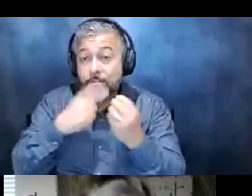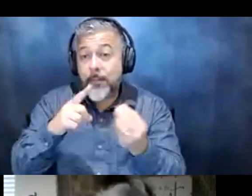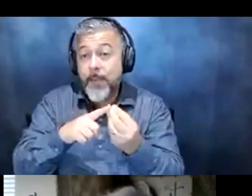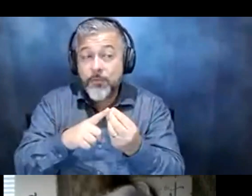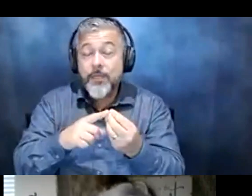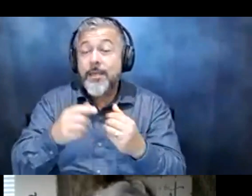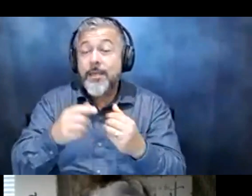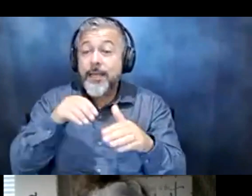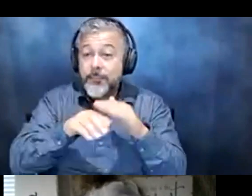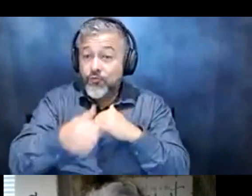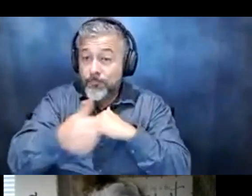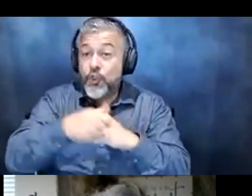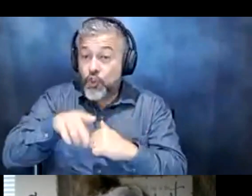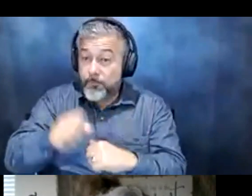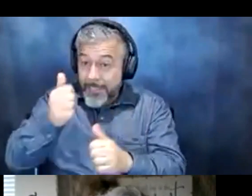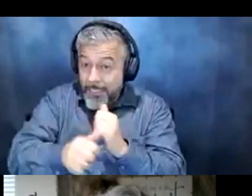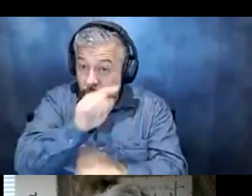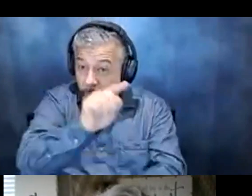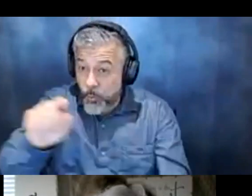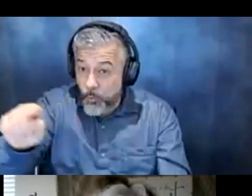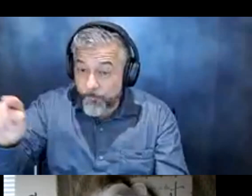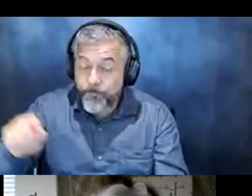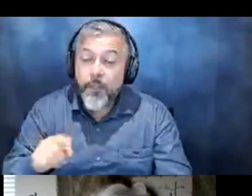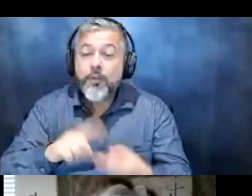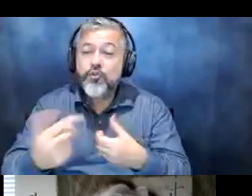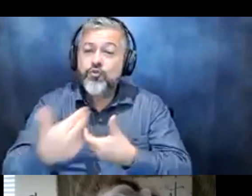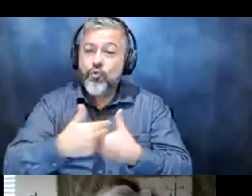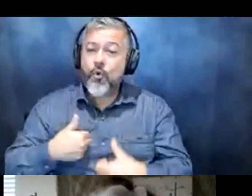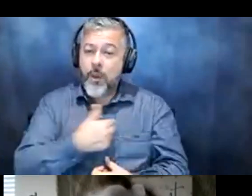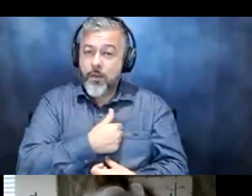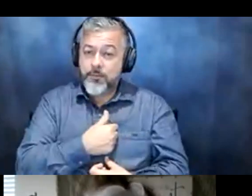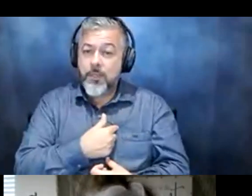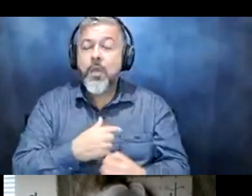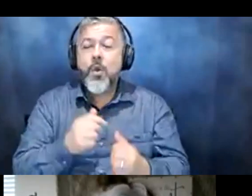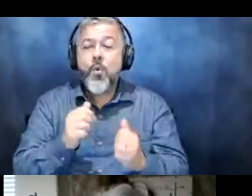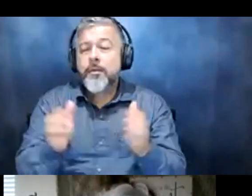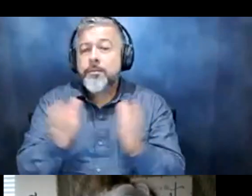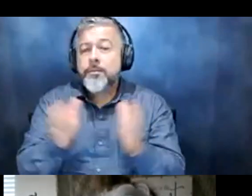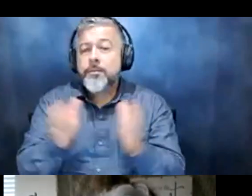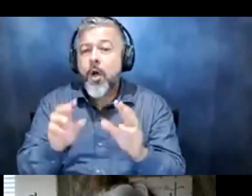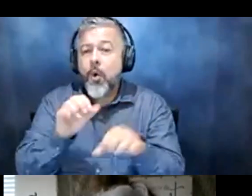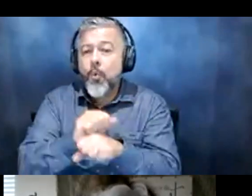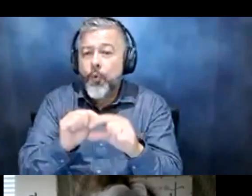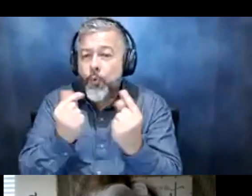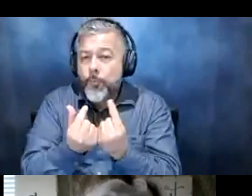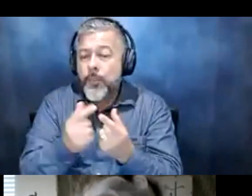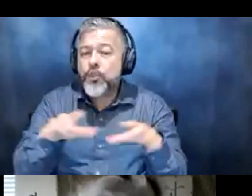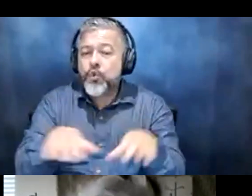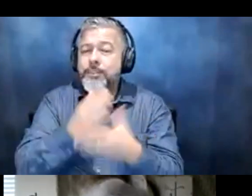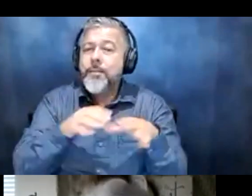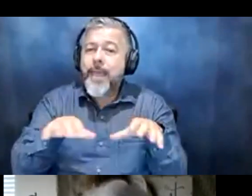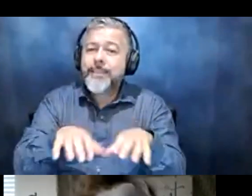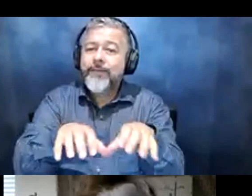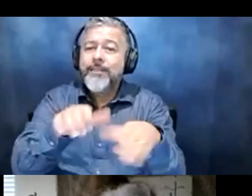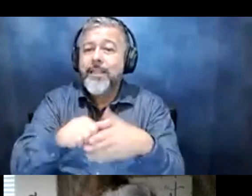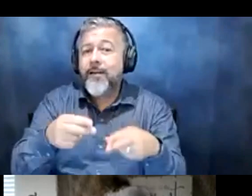every one of you, to join us with a small work group and doing some activities that are very